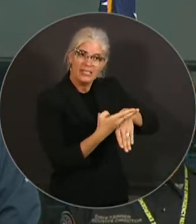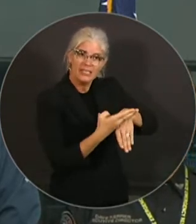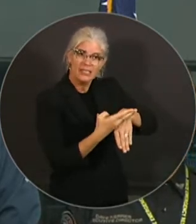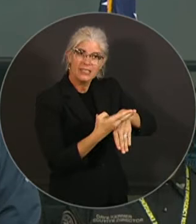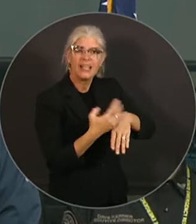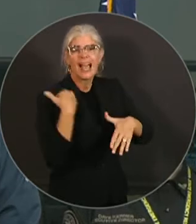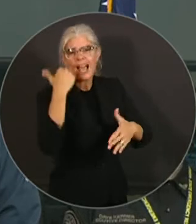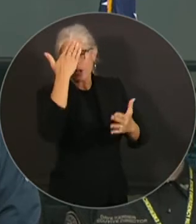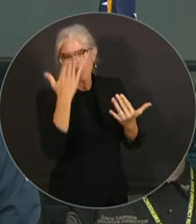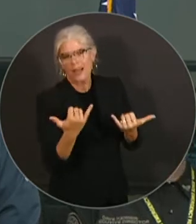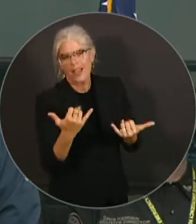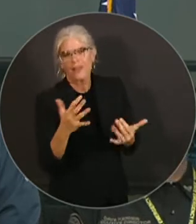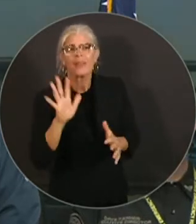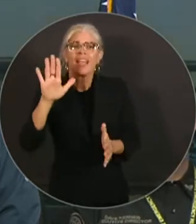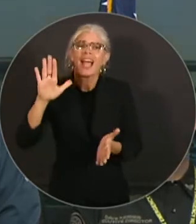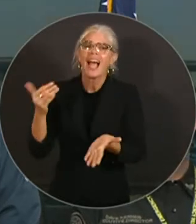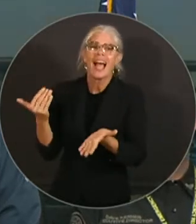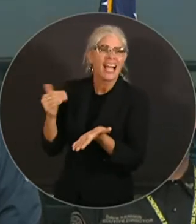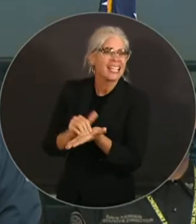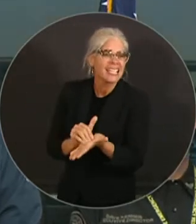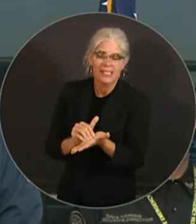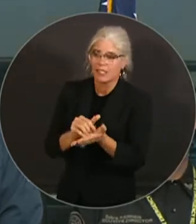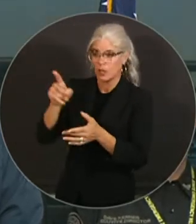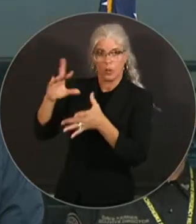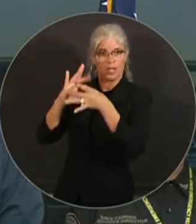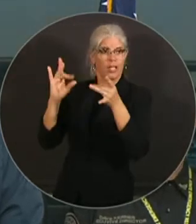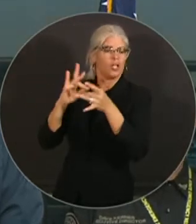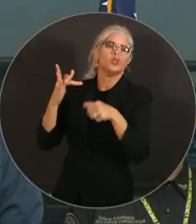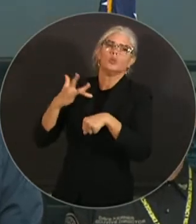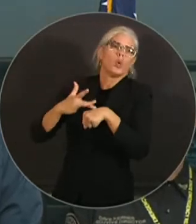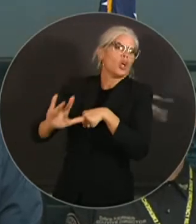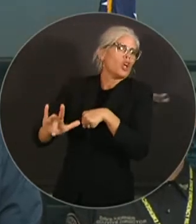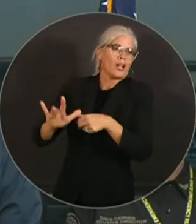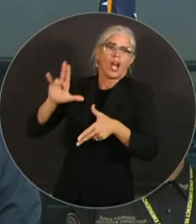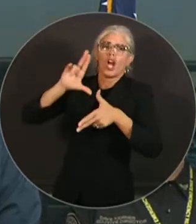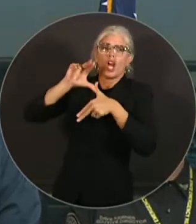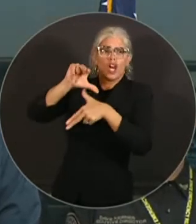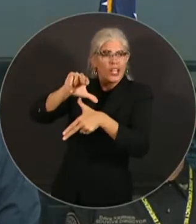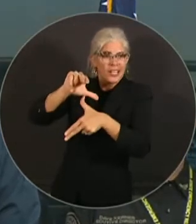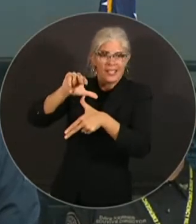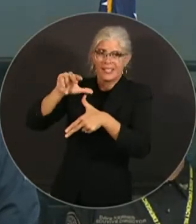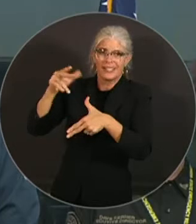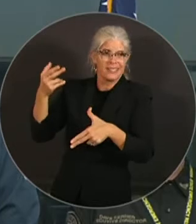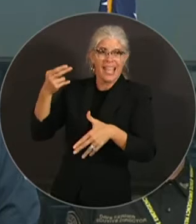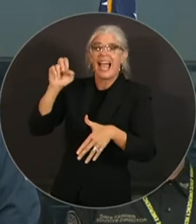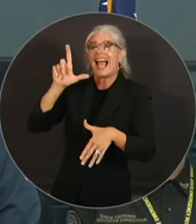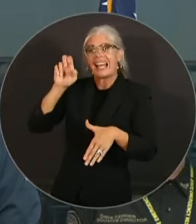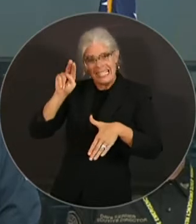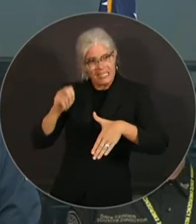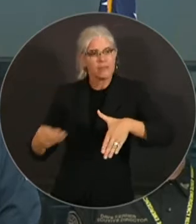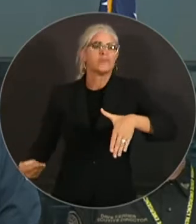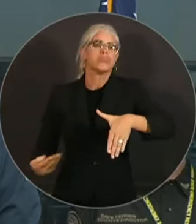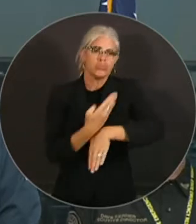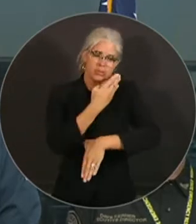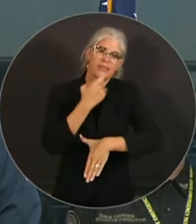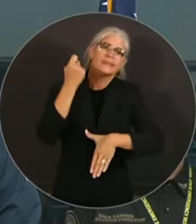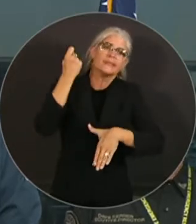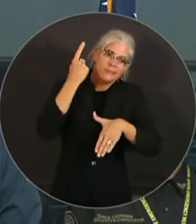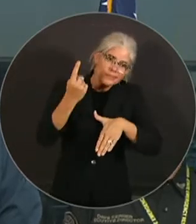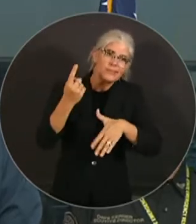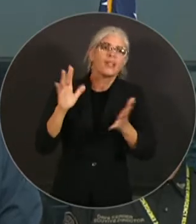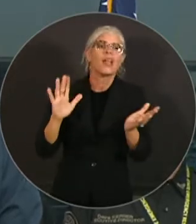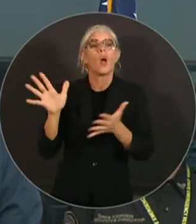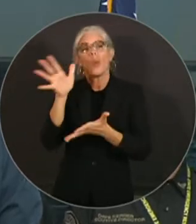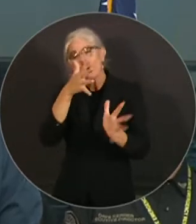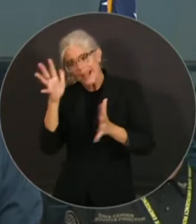too early. Now, Helene, I think the reports were that's going to be something that people are going to be weathered. Now, of course, the wind damage on